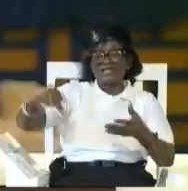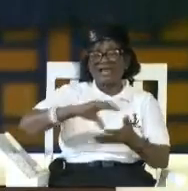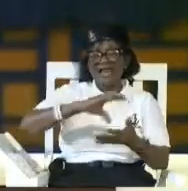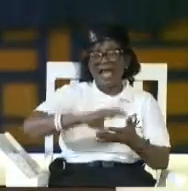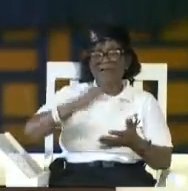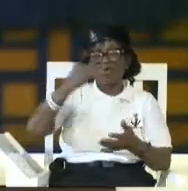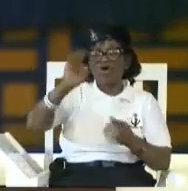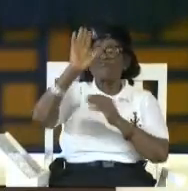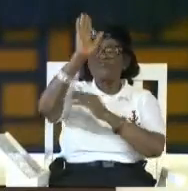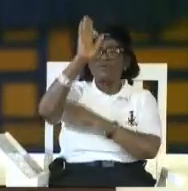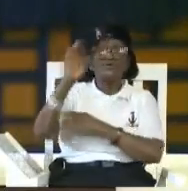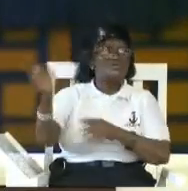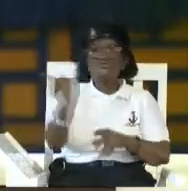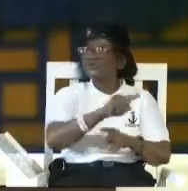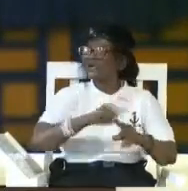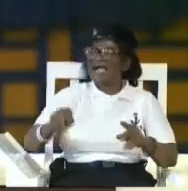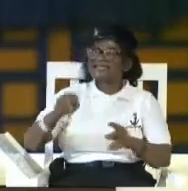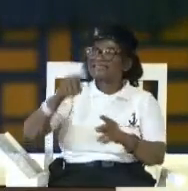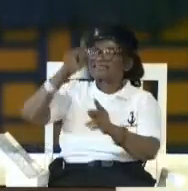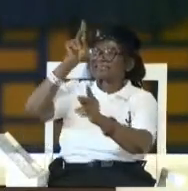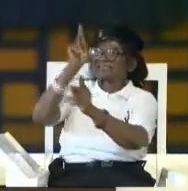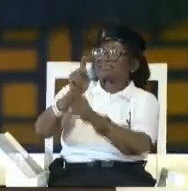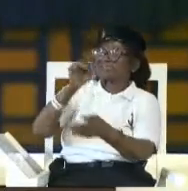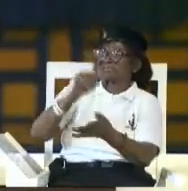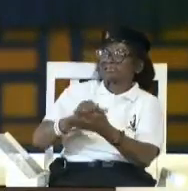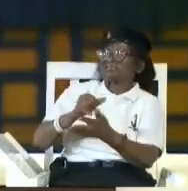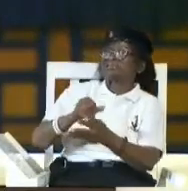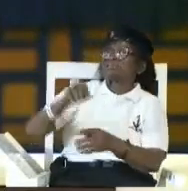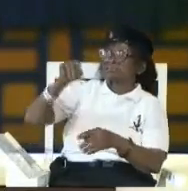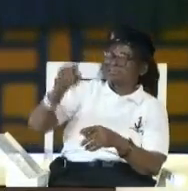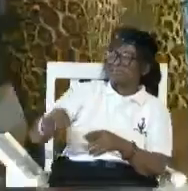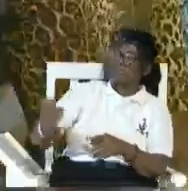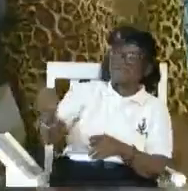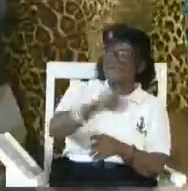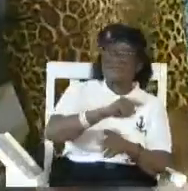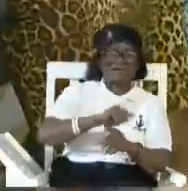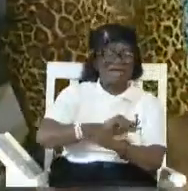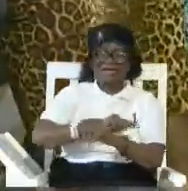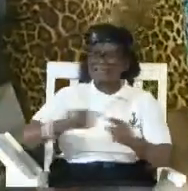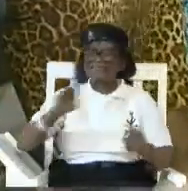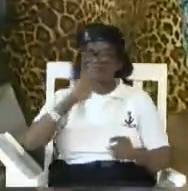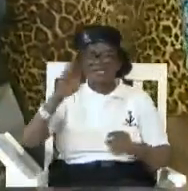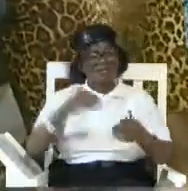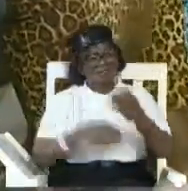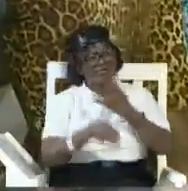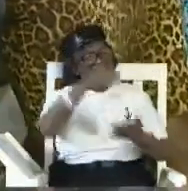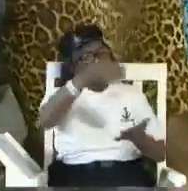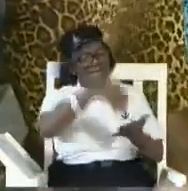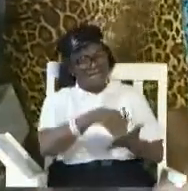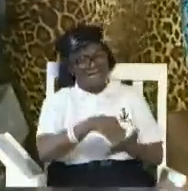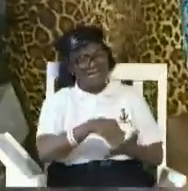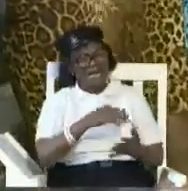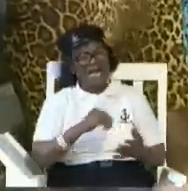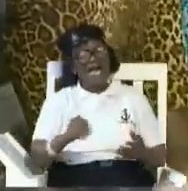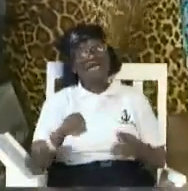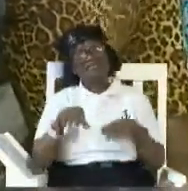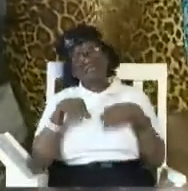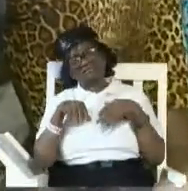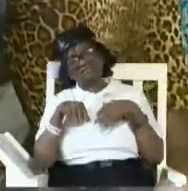You can't keep it down. You can't keep it down. You can't be born again and keep it down.